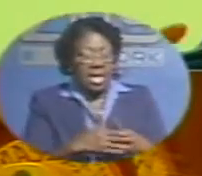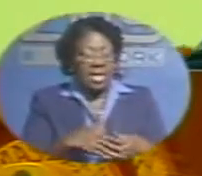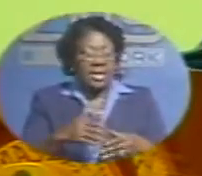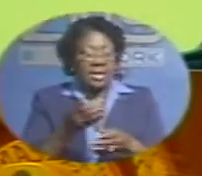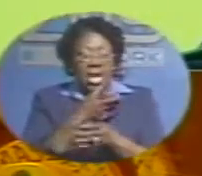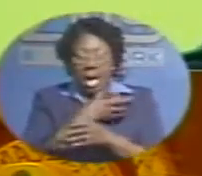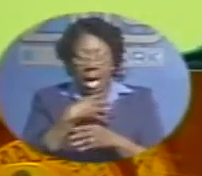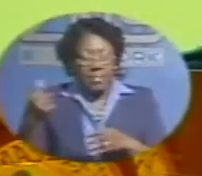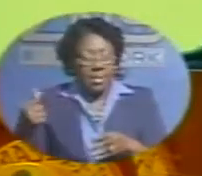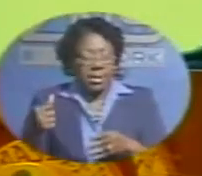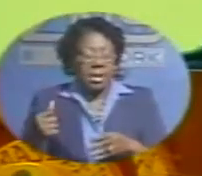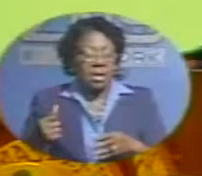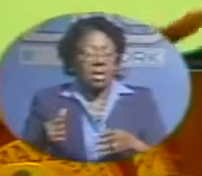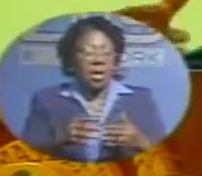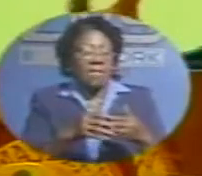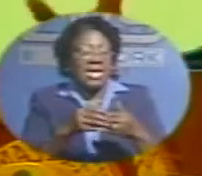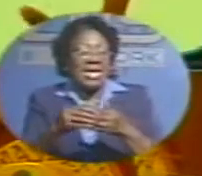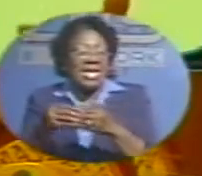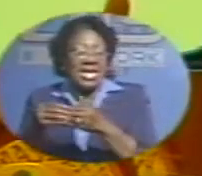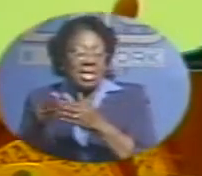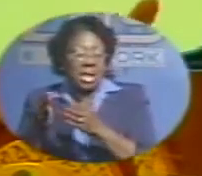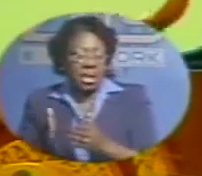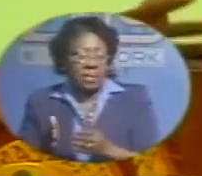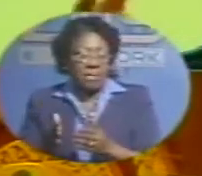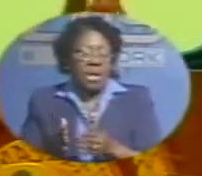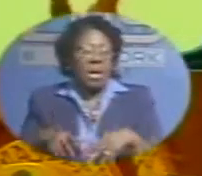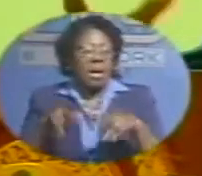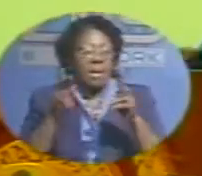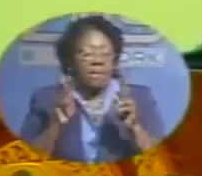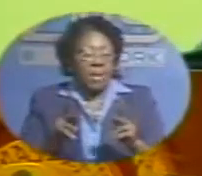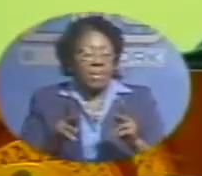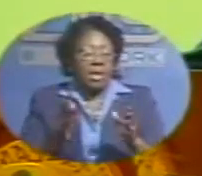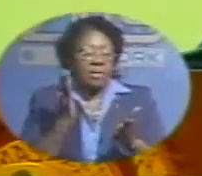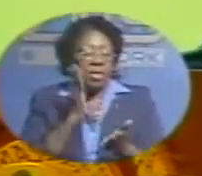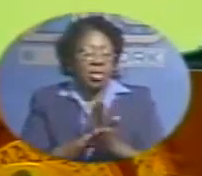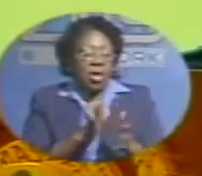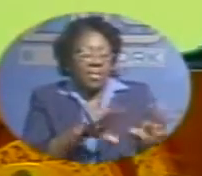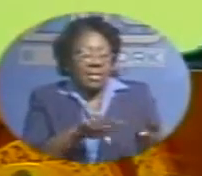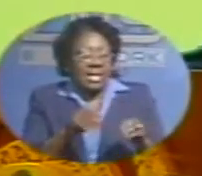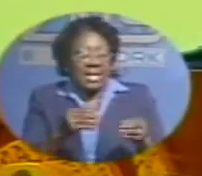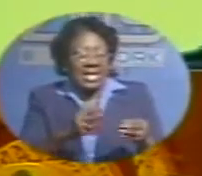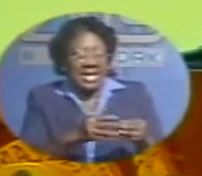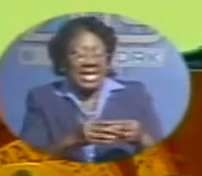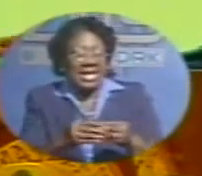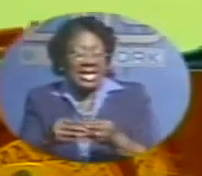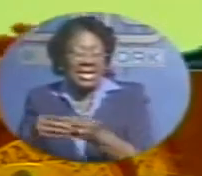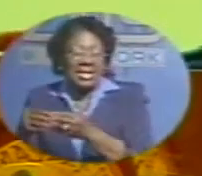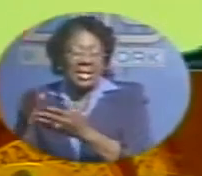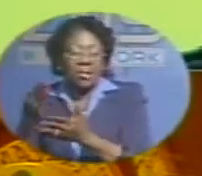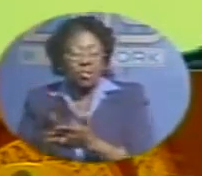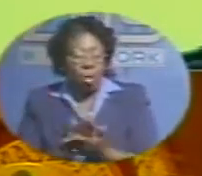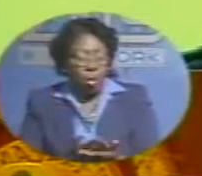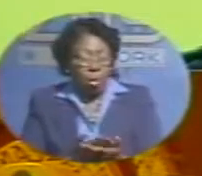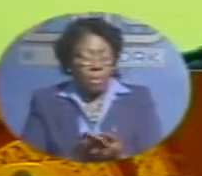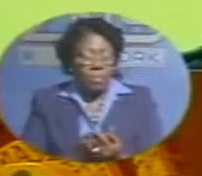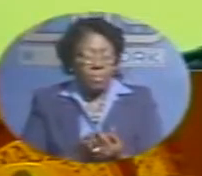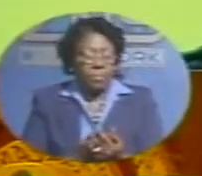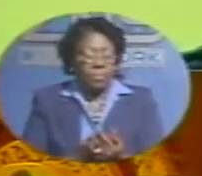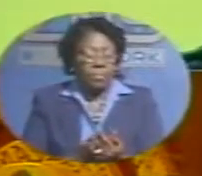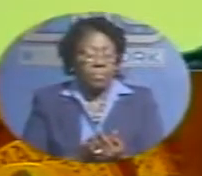leadership. People have stopped taking the leadership roles, and there's this culture of dependency.